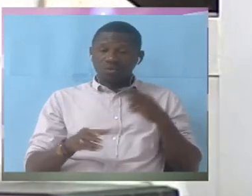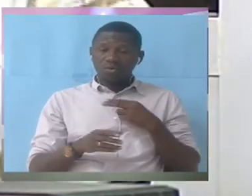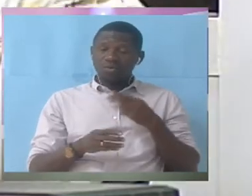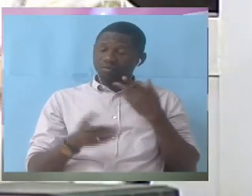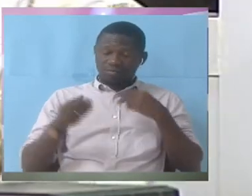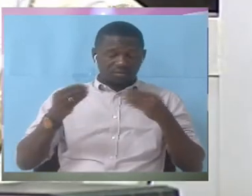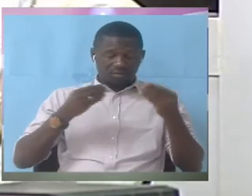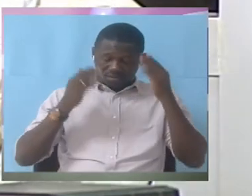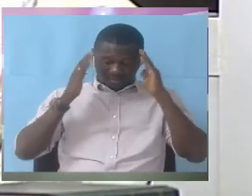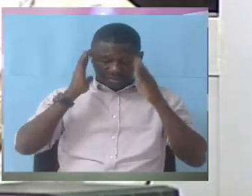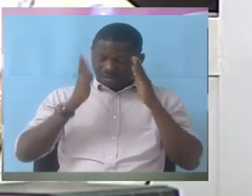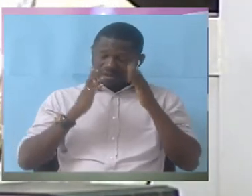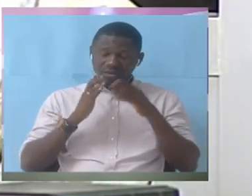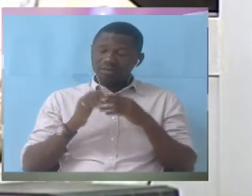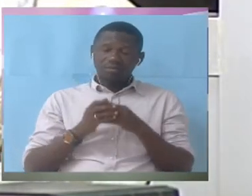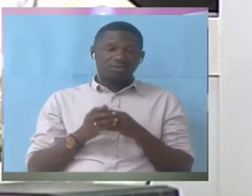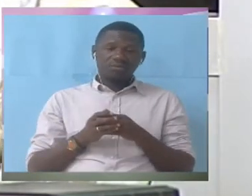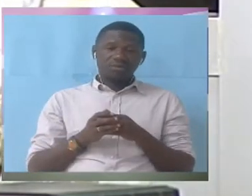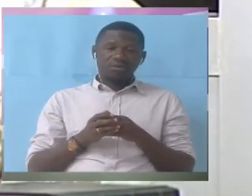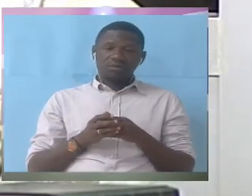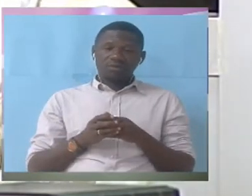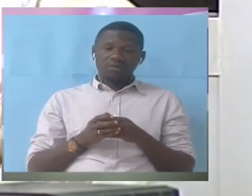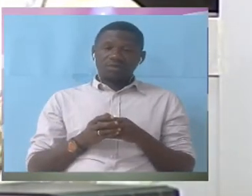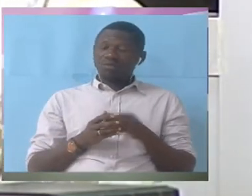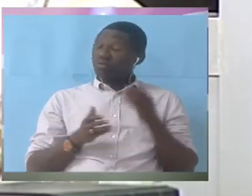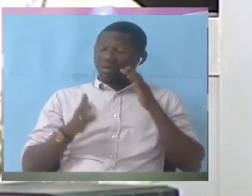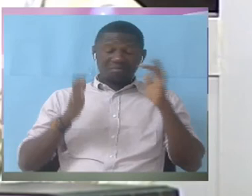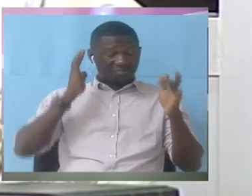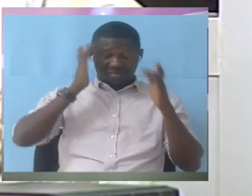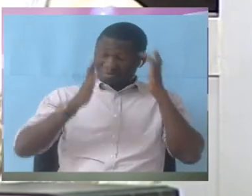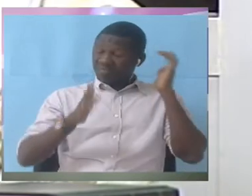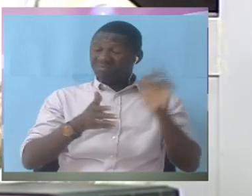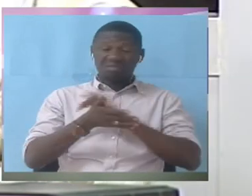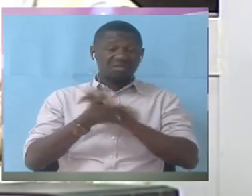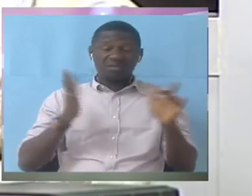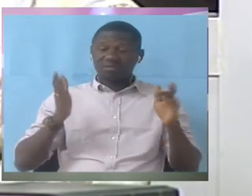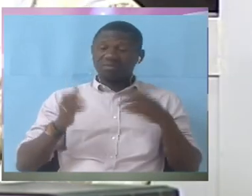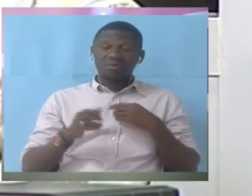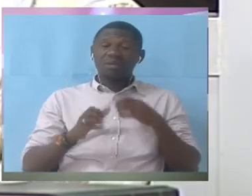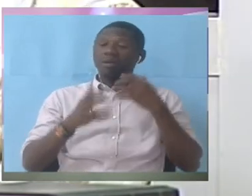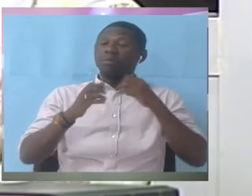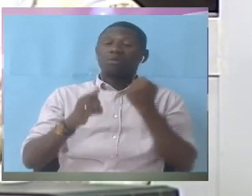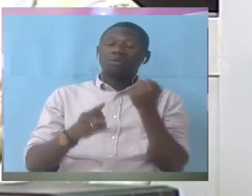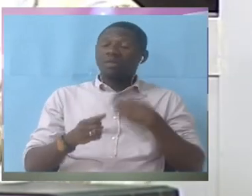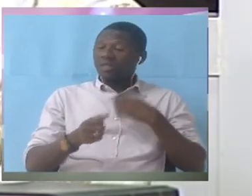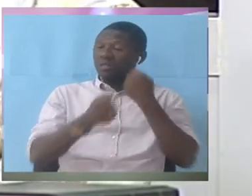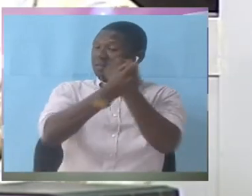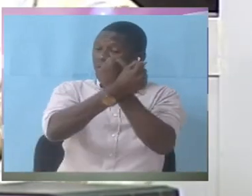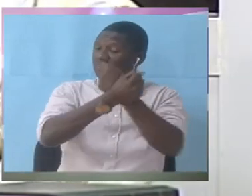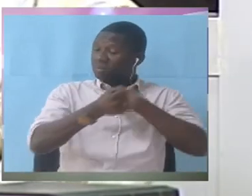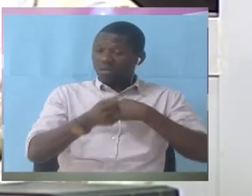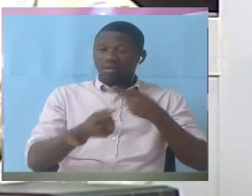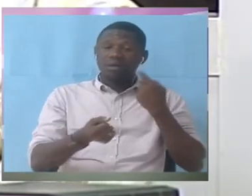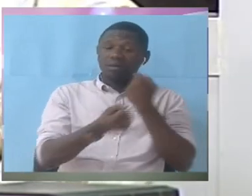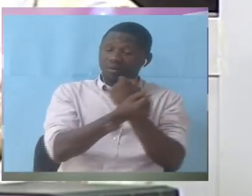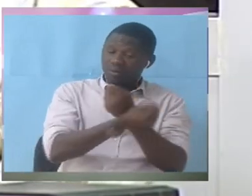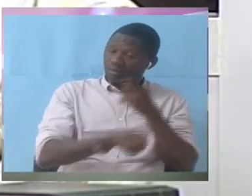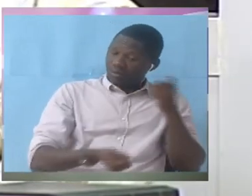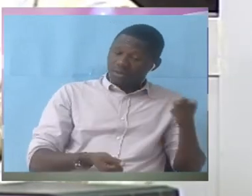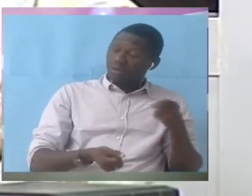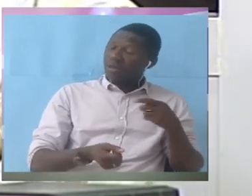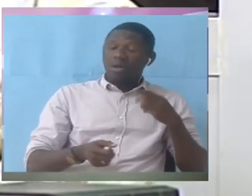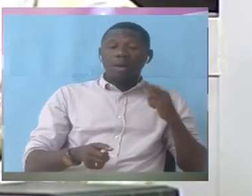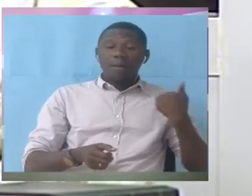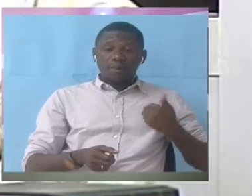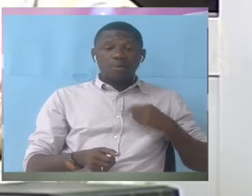detained there, and the prison is responsible. They should look after him. Mané aw ma mom ben affaire dañ ma fi jappal japp ko fi momit. Ñi nga xamne ñoko fi japp ñom